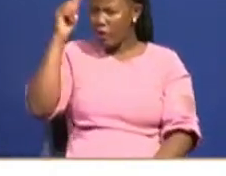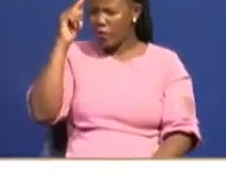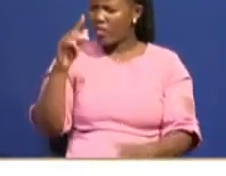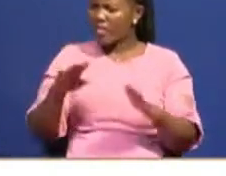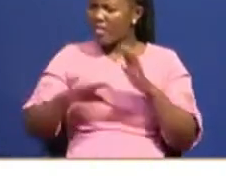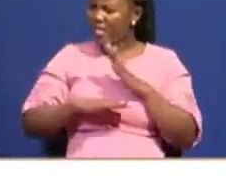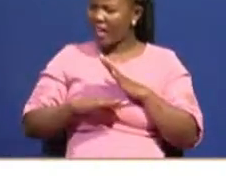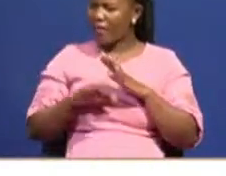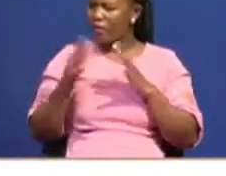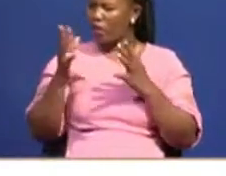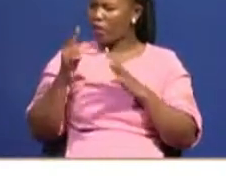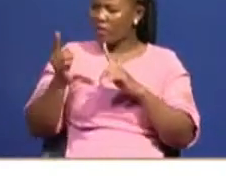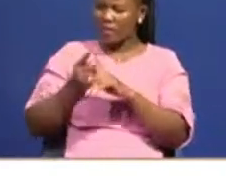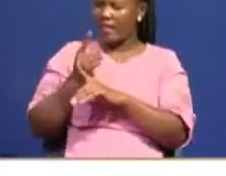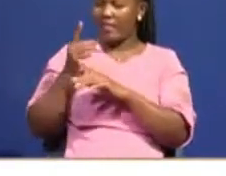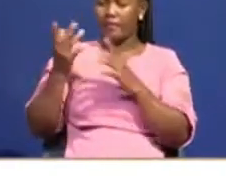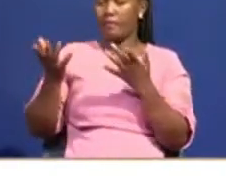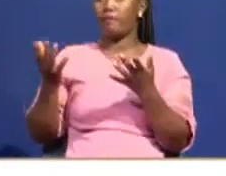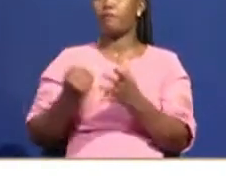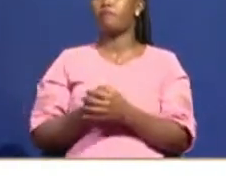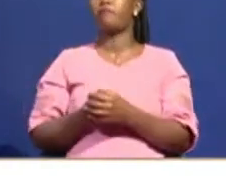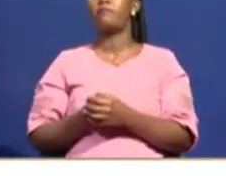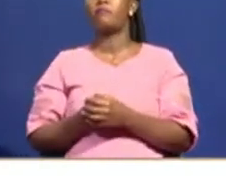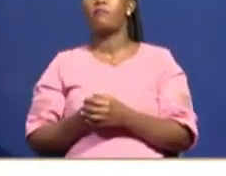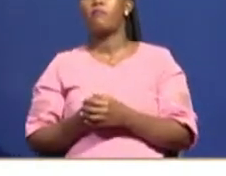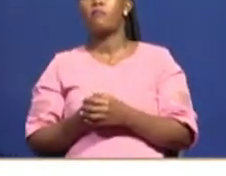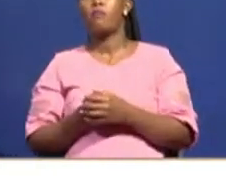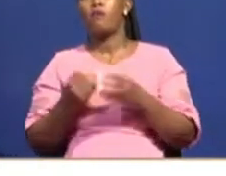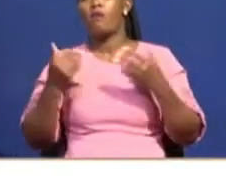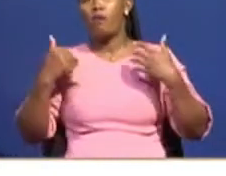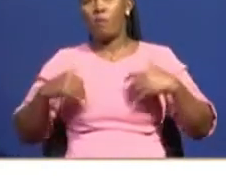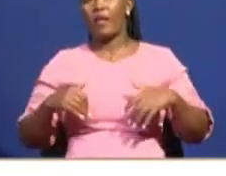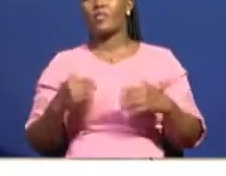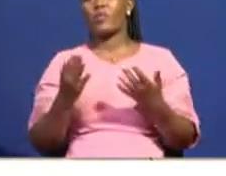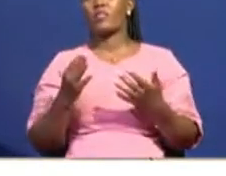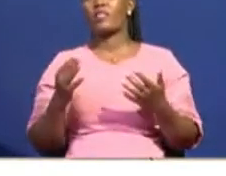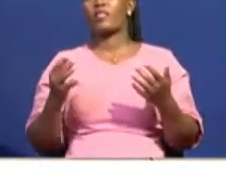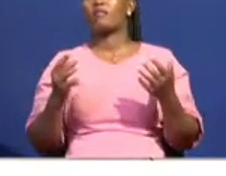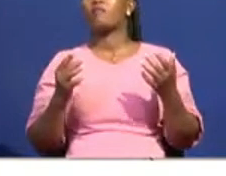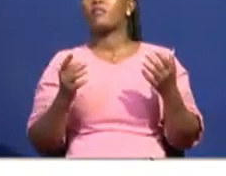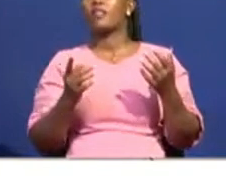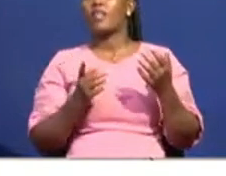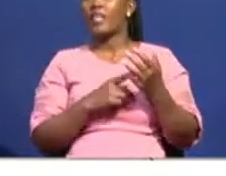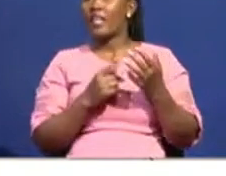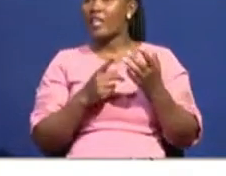starting point? I've not done the calculations and seen how much